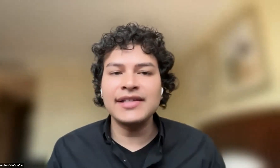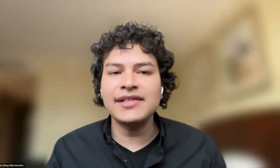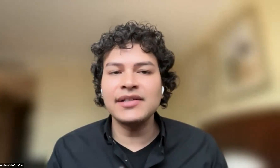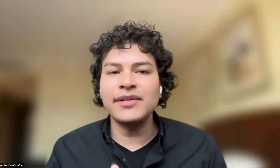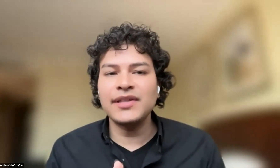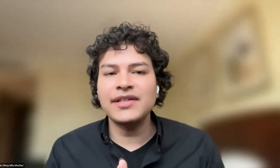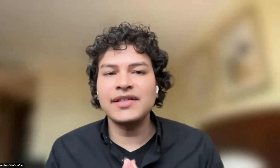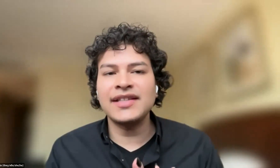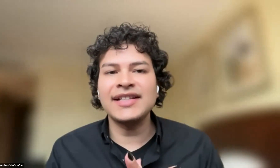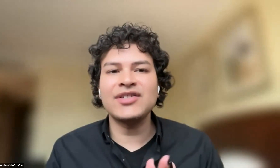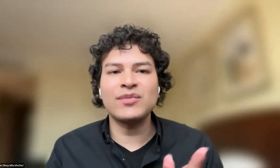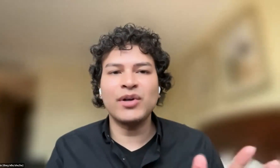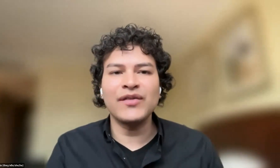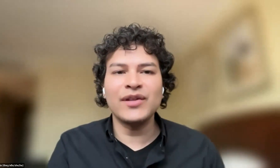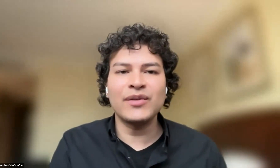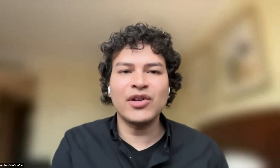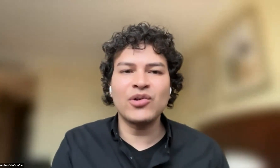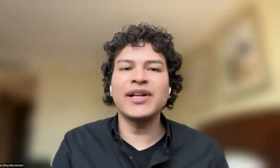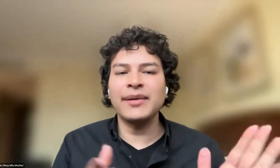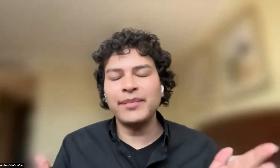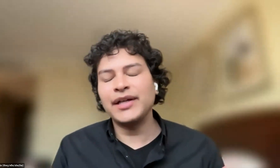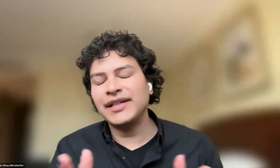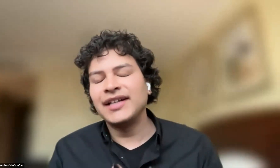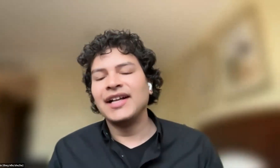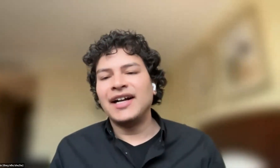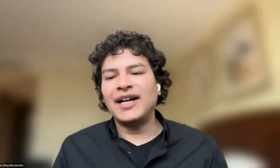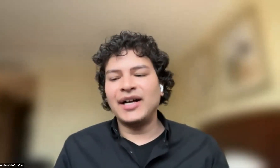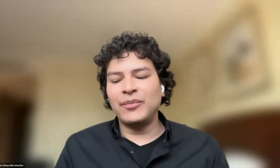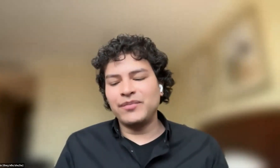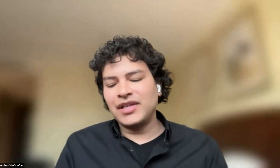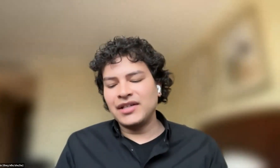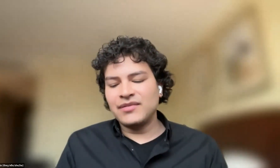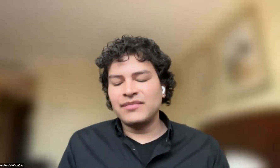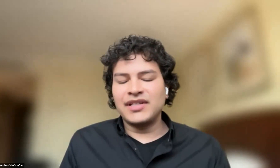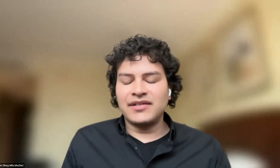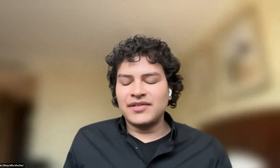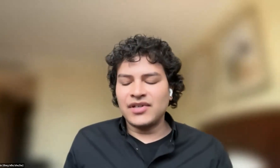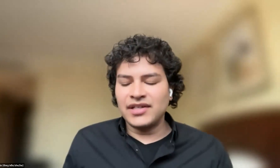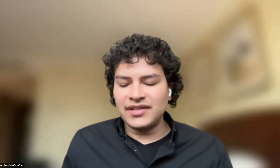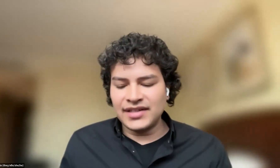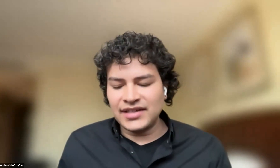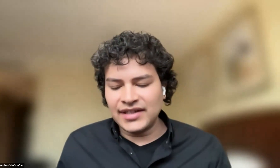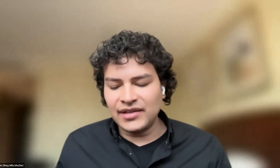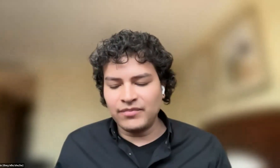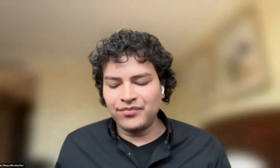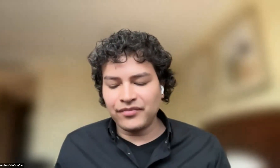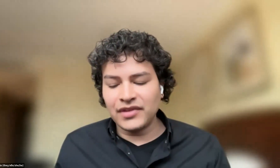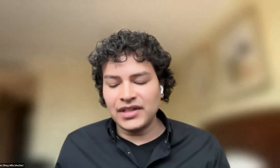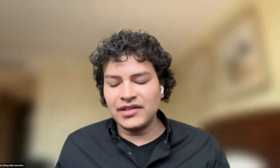don't think he's going to be with us. I think that's just part of the recording, but yeah, he's one of my dearest friends,